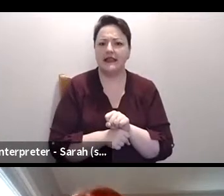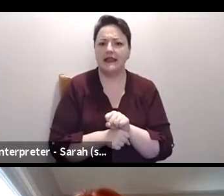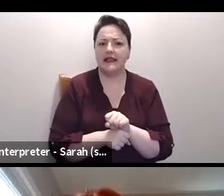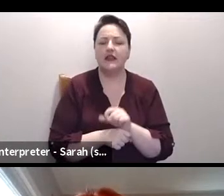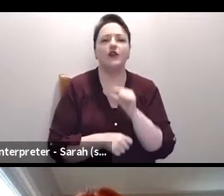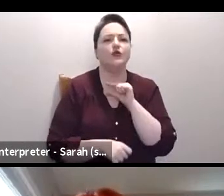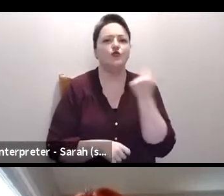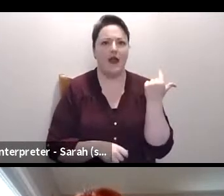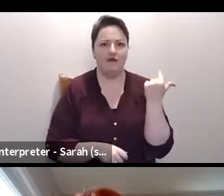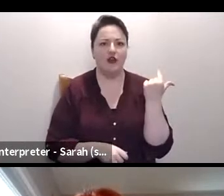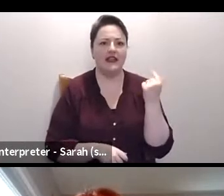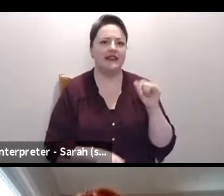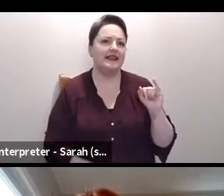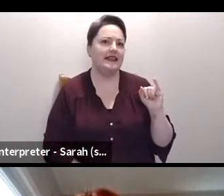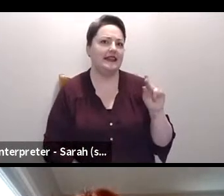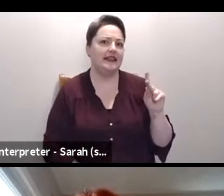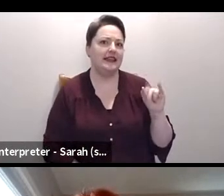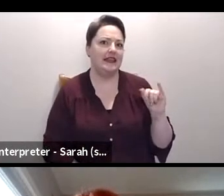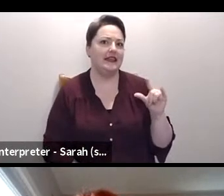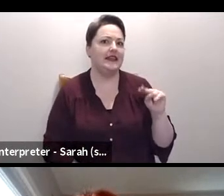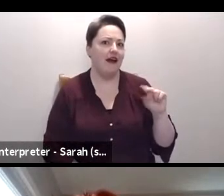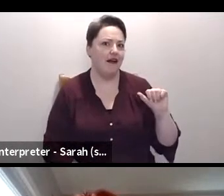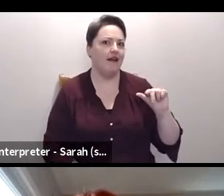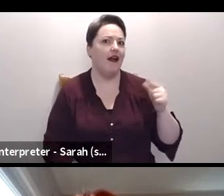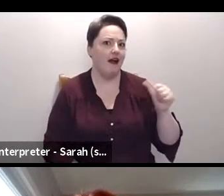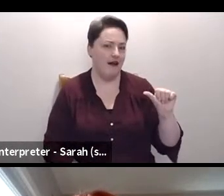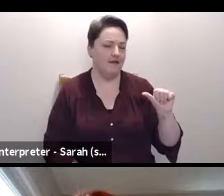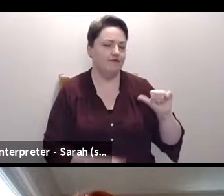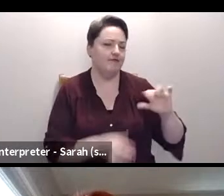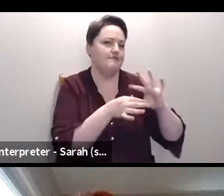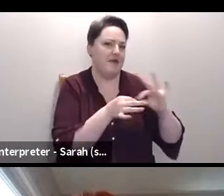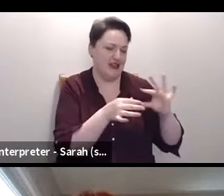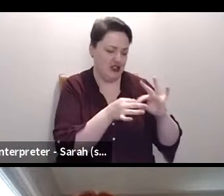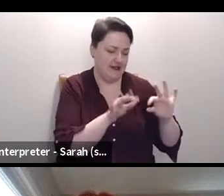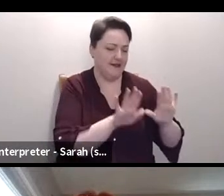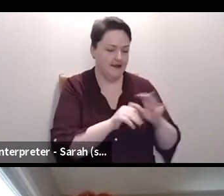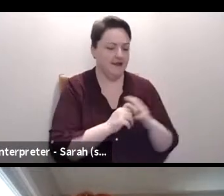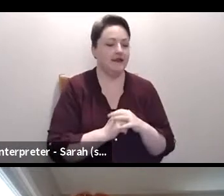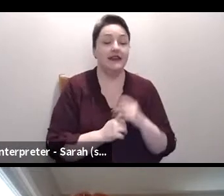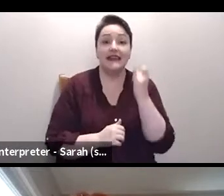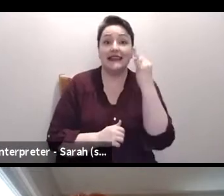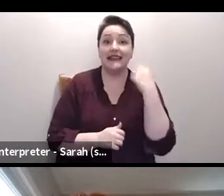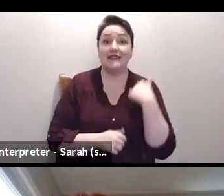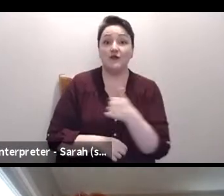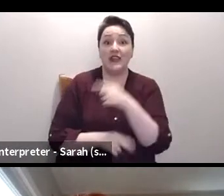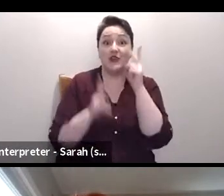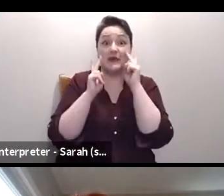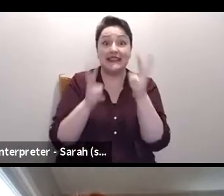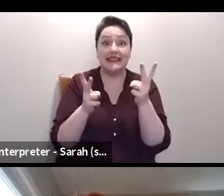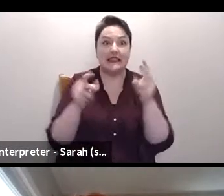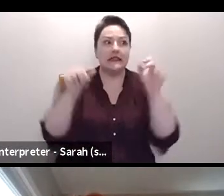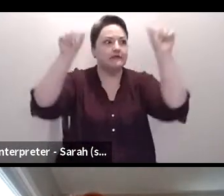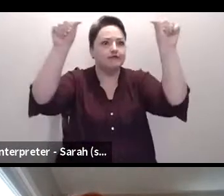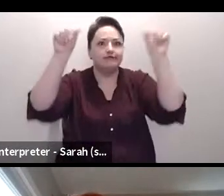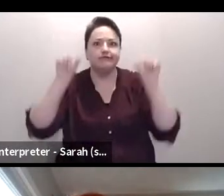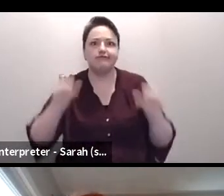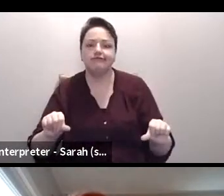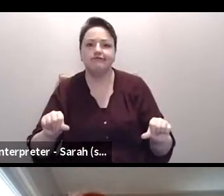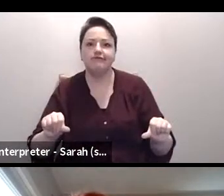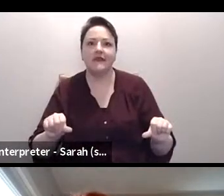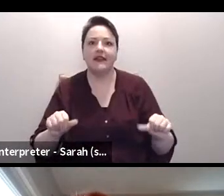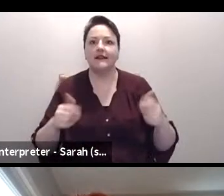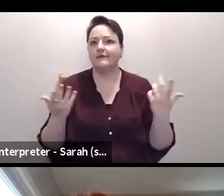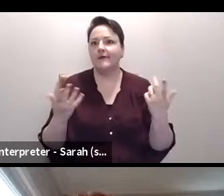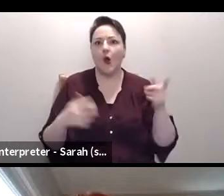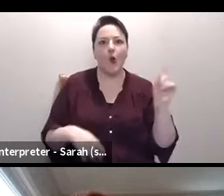Reverend Ikenaga who said, if we could see signs or something, posters at supermarkets or in our face all the